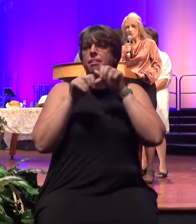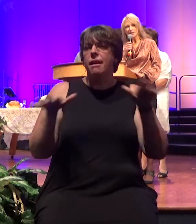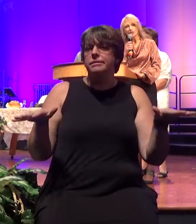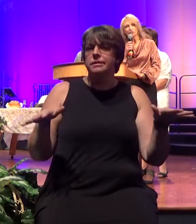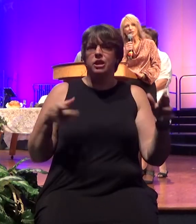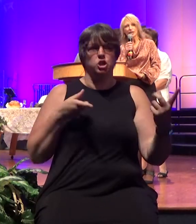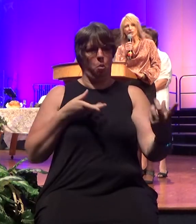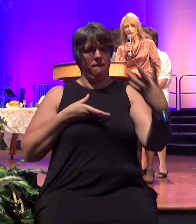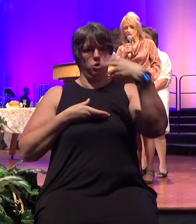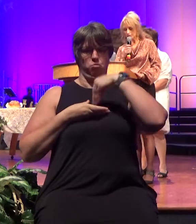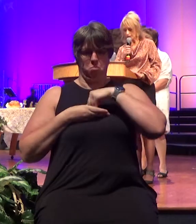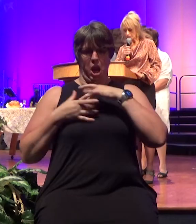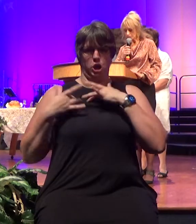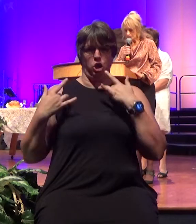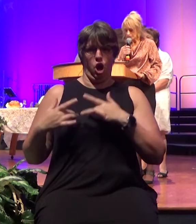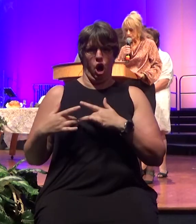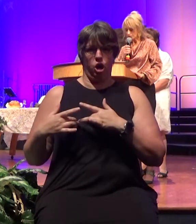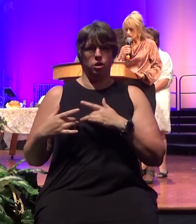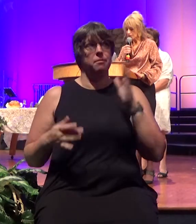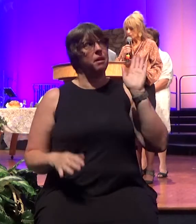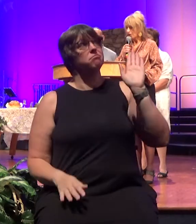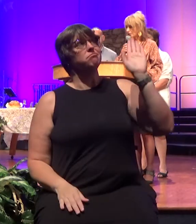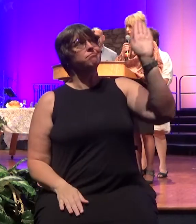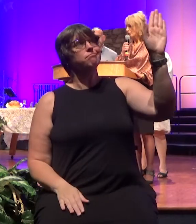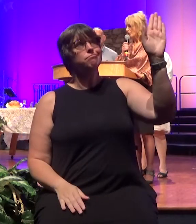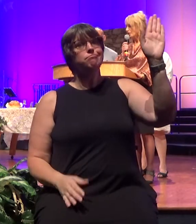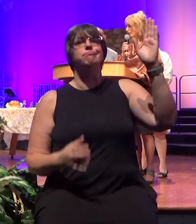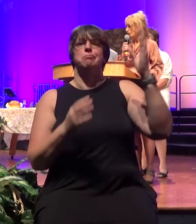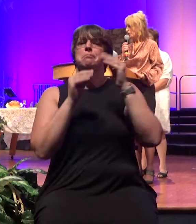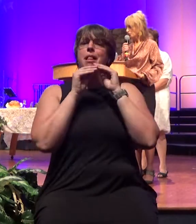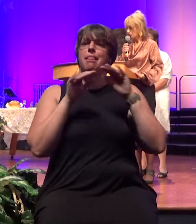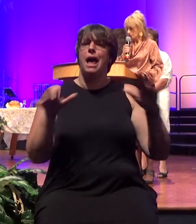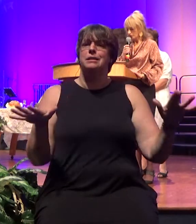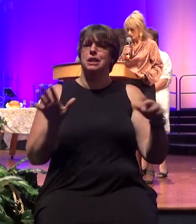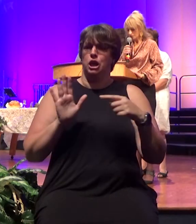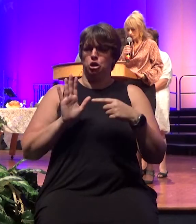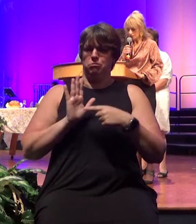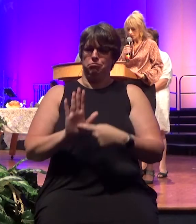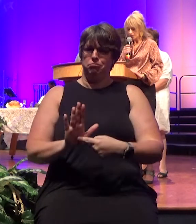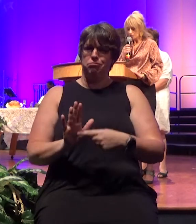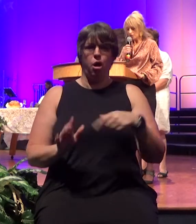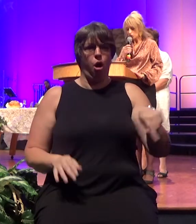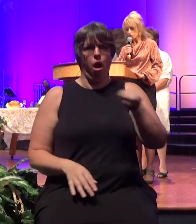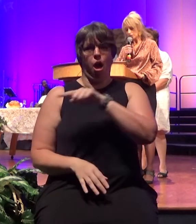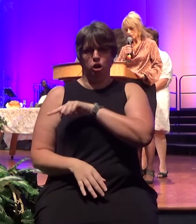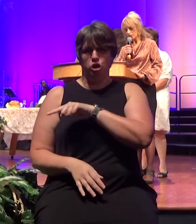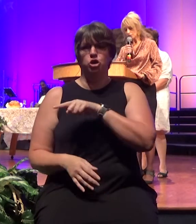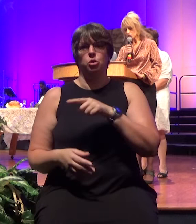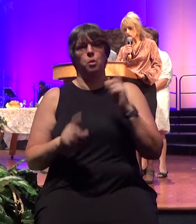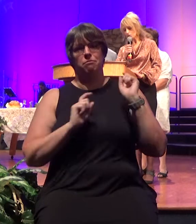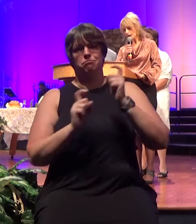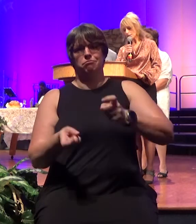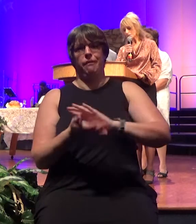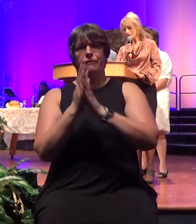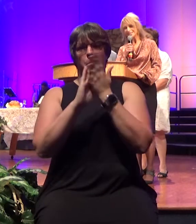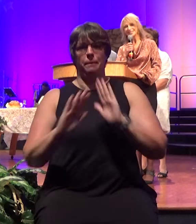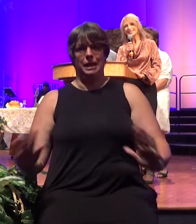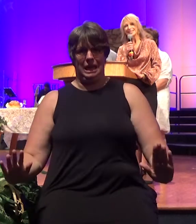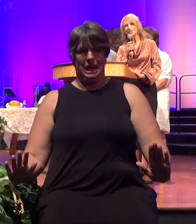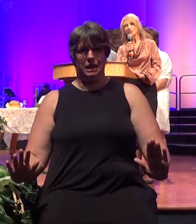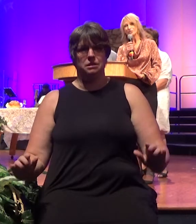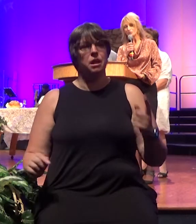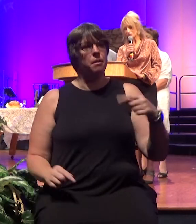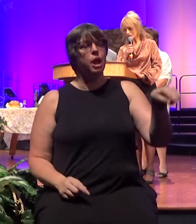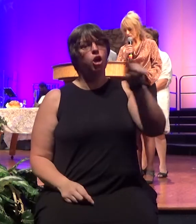Creator's countenance shine upon you and grant you peace. May you be inscribed and sealed for a